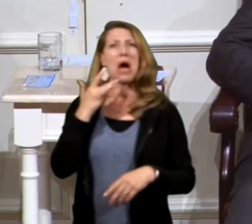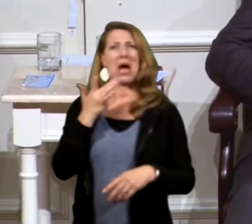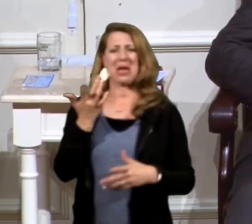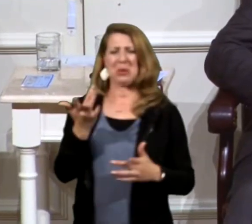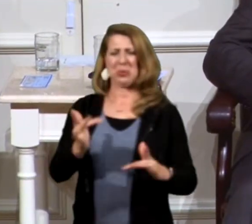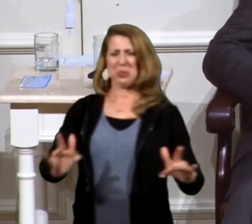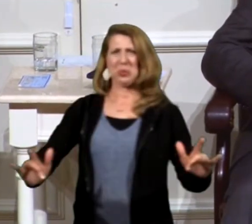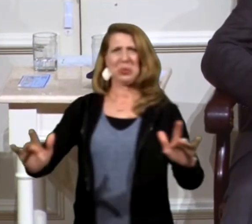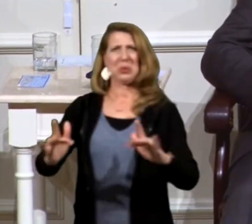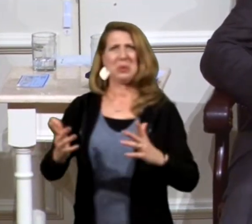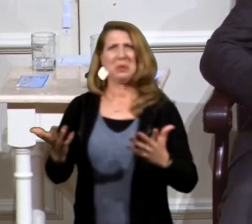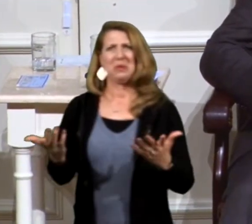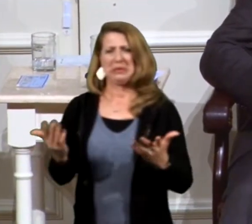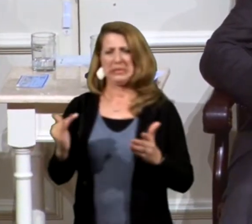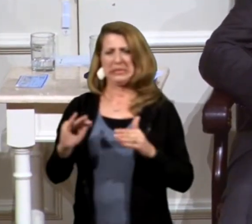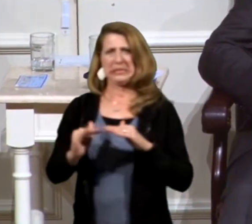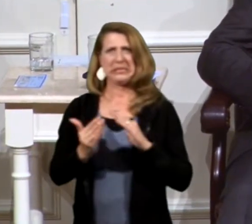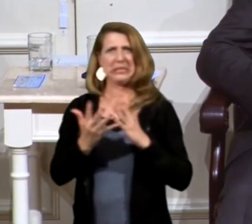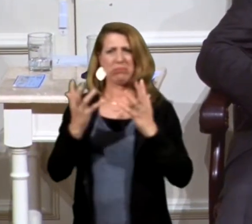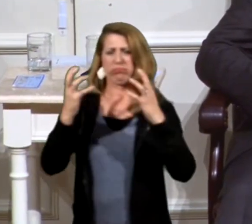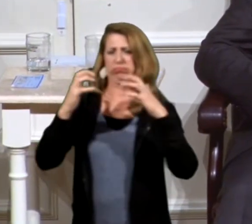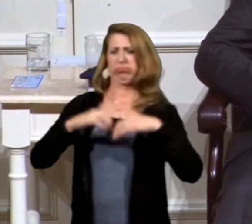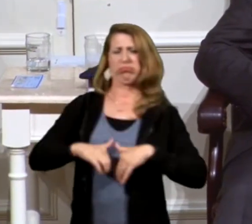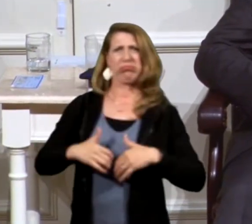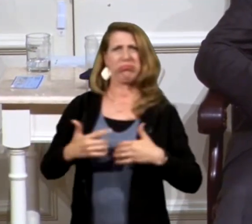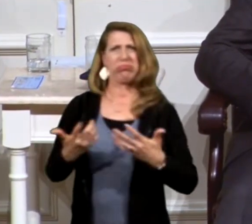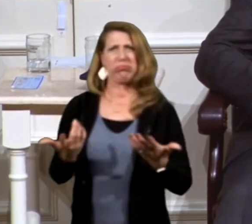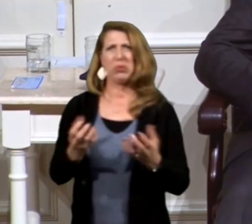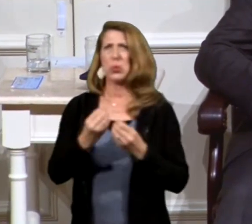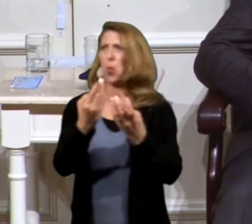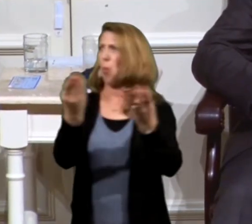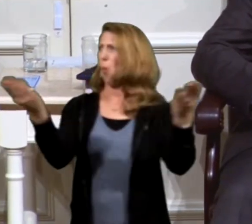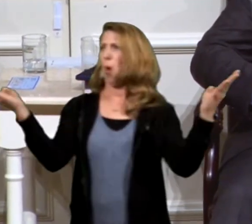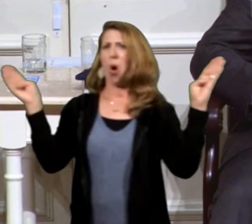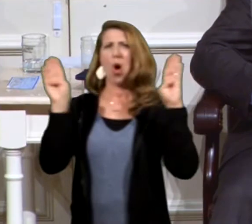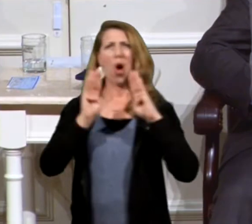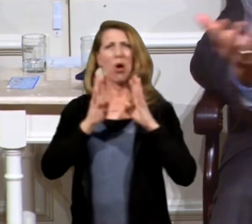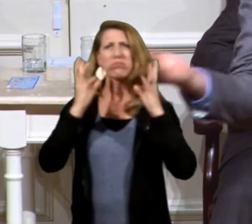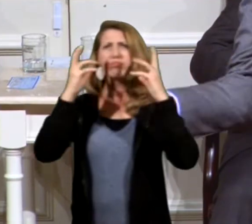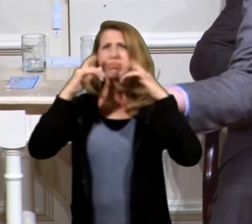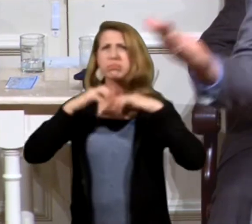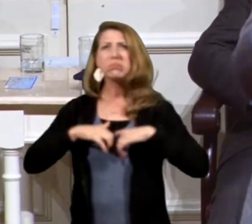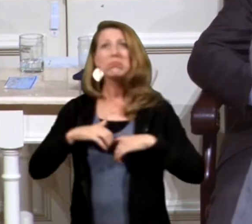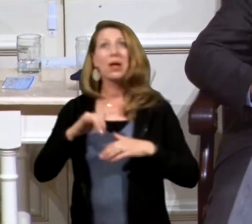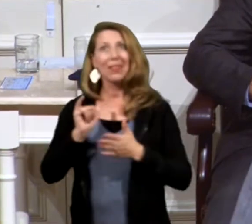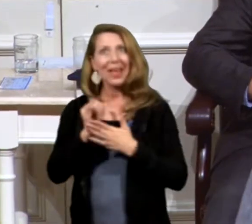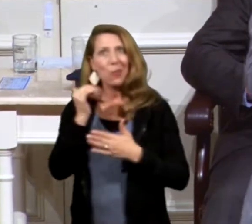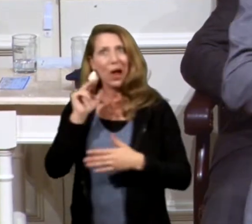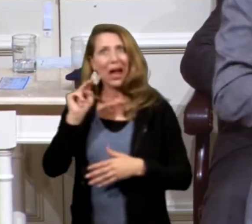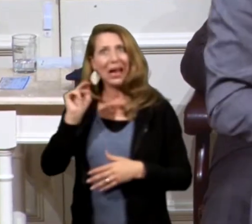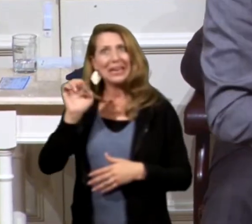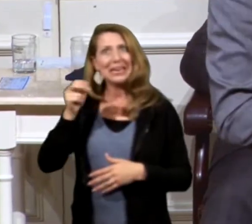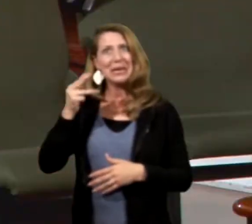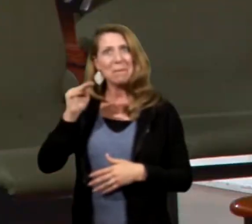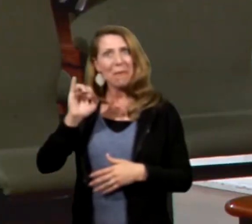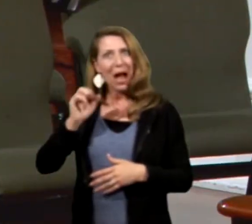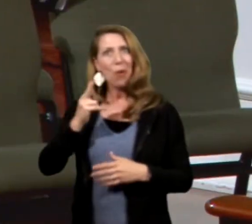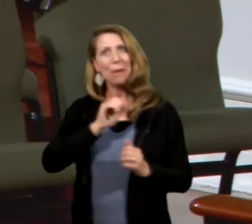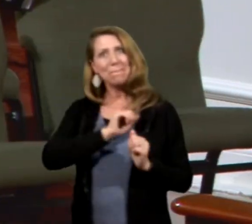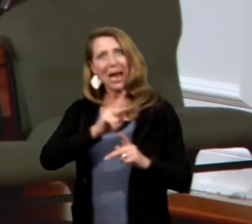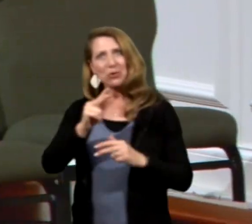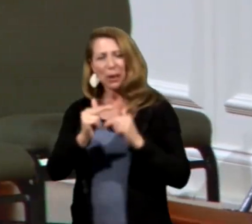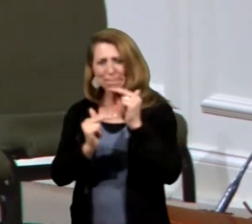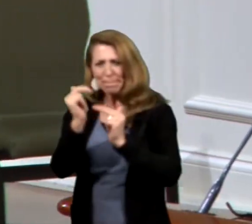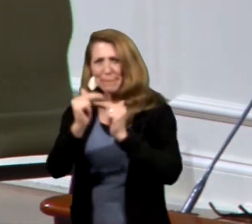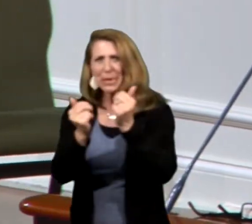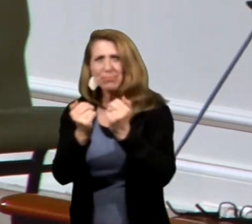barrenness. We went back to a city that was broken down and without walls. The walls were all broken. That's why Nehemiah went back and built the walls